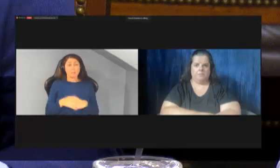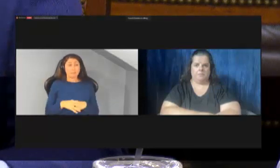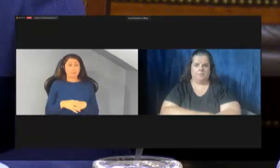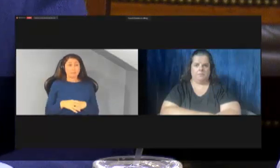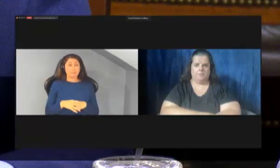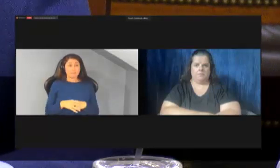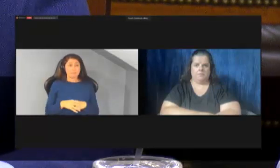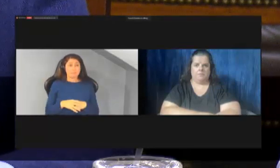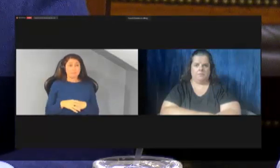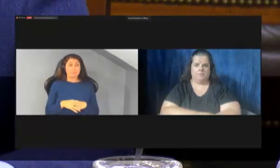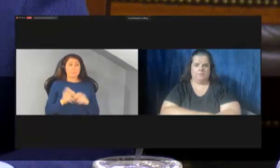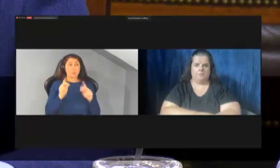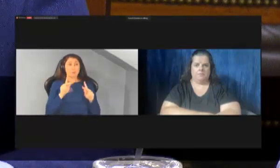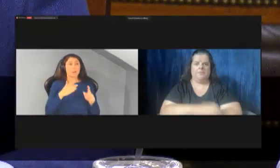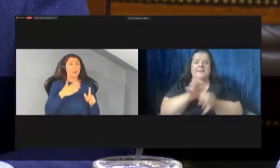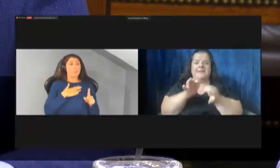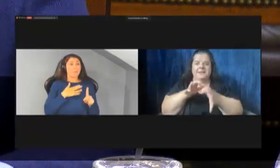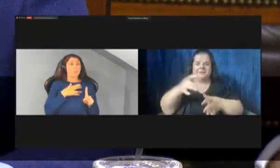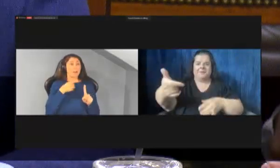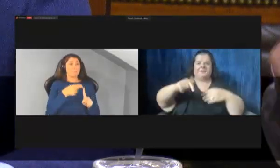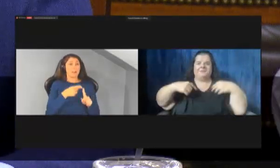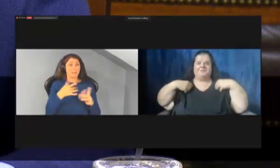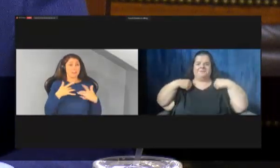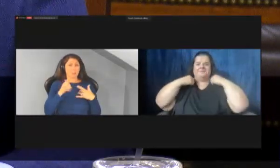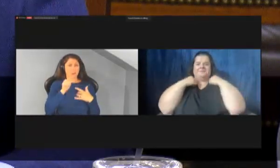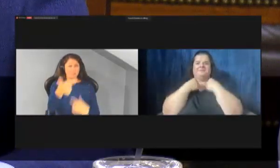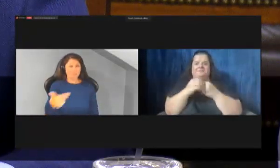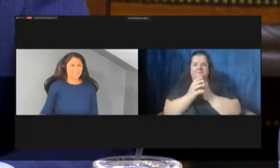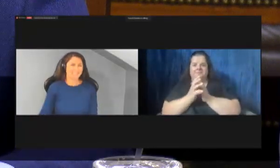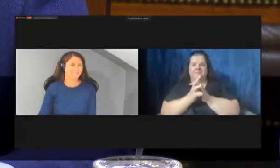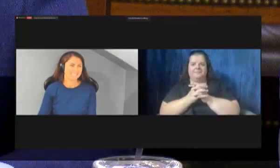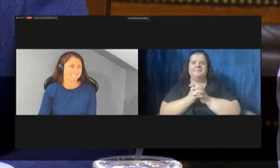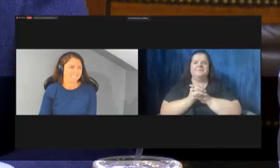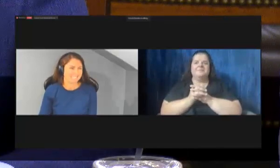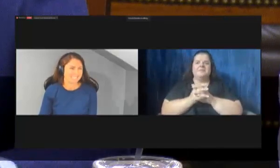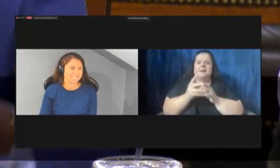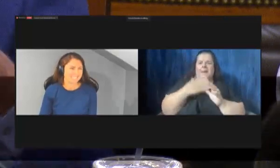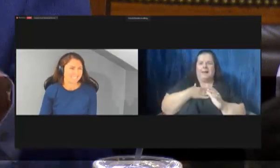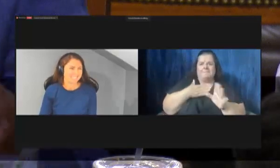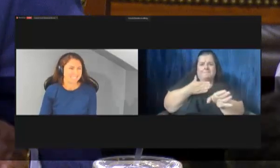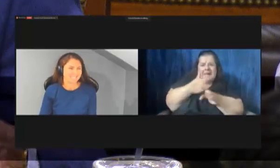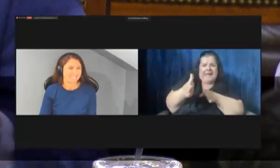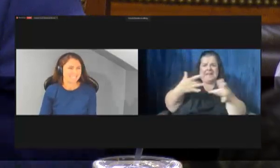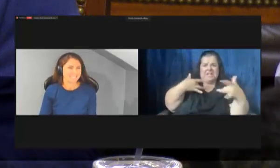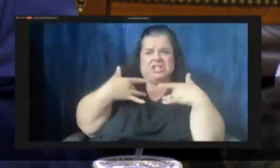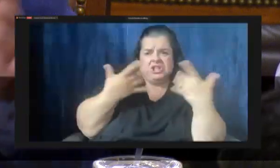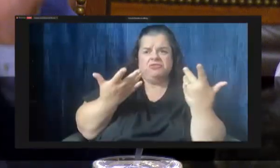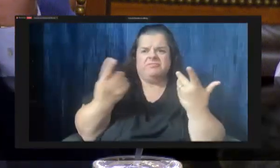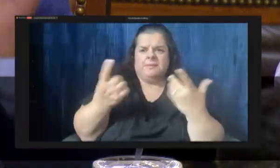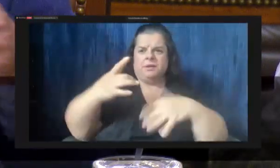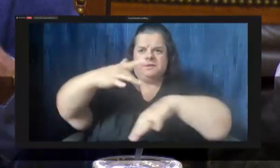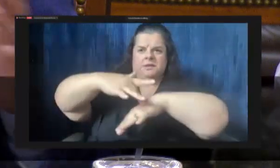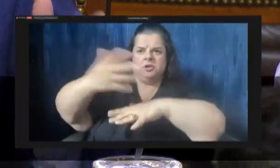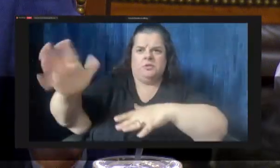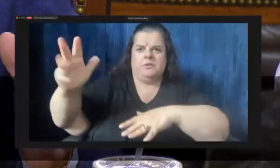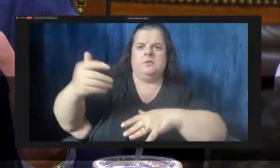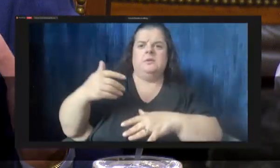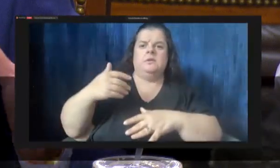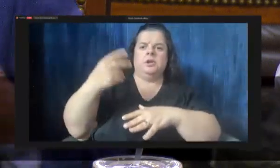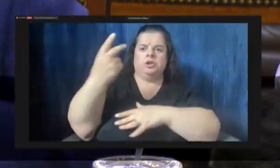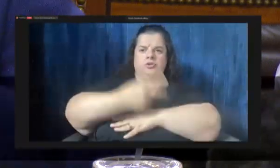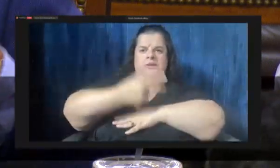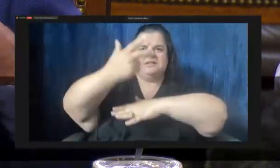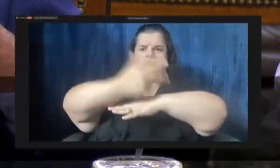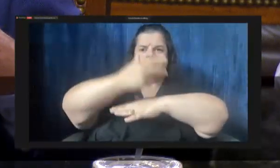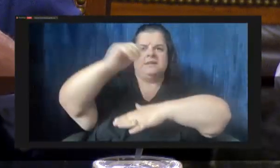Okay, so my main concern is, and somebody touched on it earlier, like, you know, whether it's 2 days, 3 days, 10 days, whatever